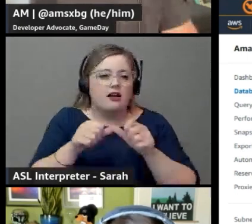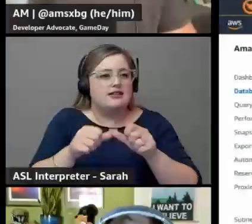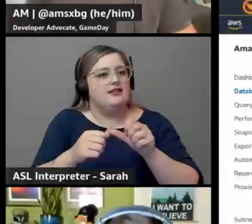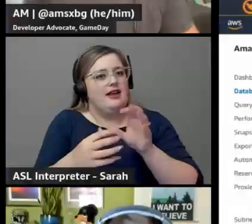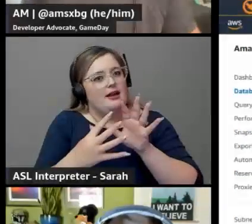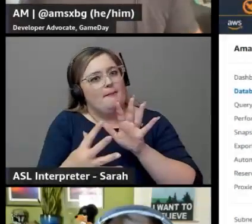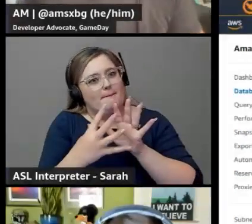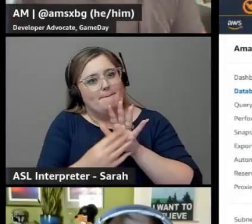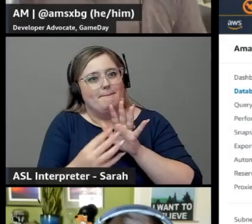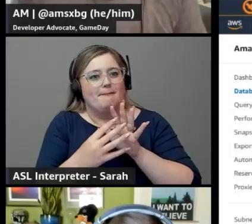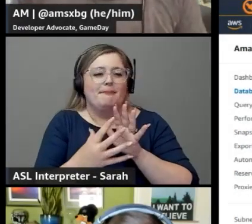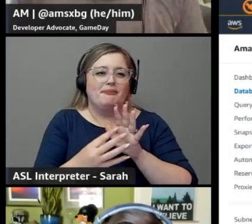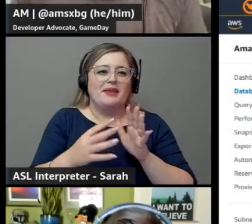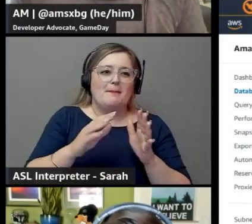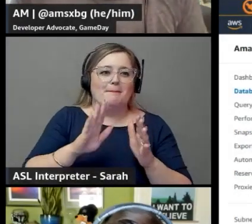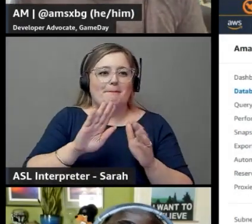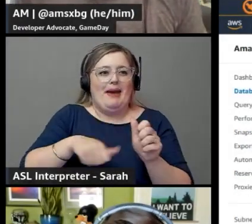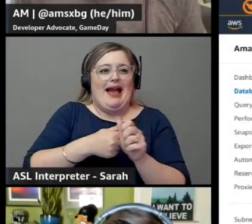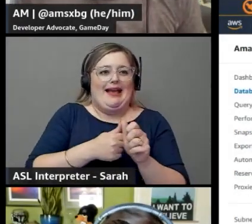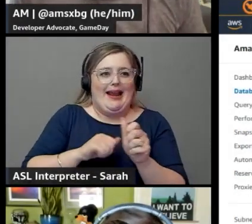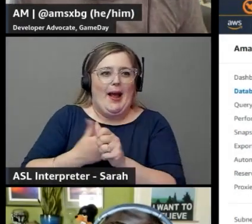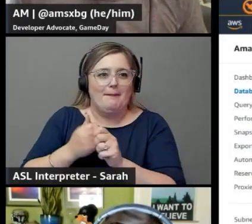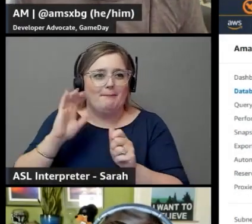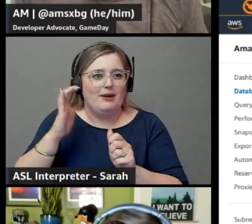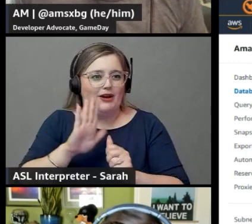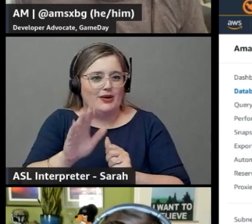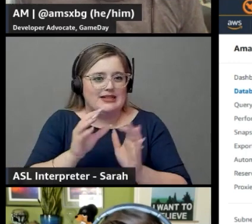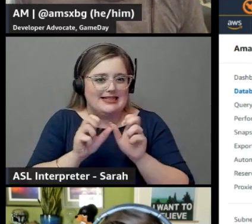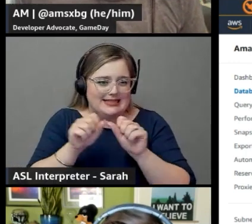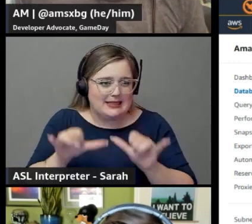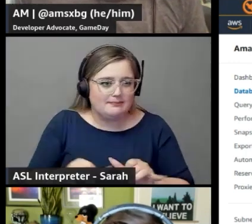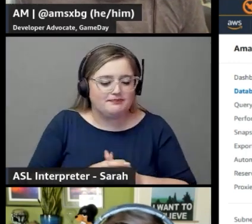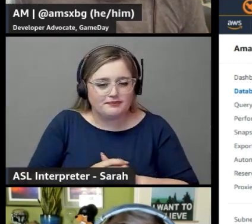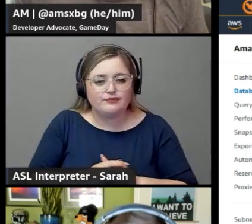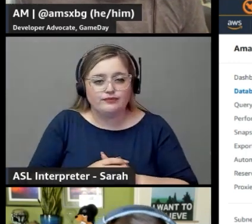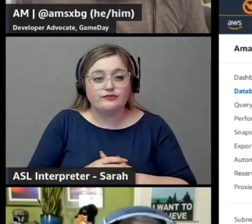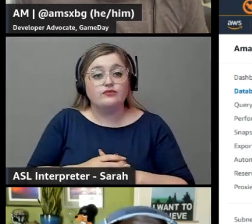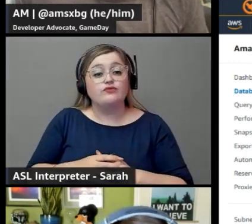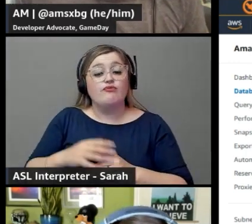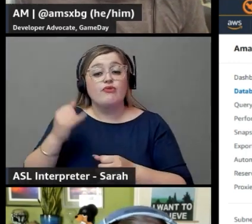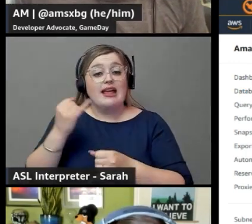Amazon managing it for you. The last thing I want to cover,